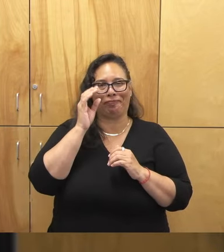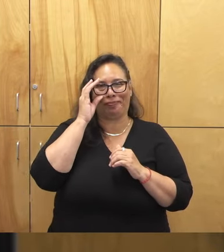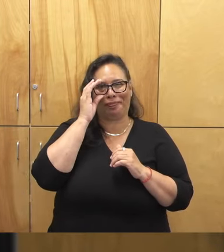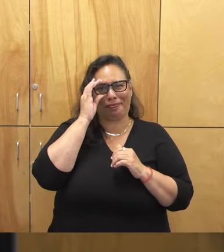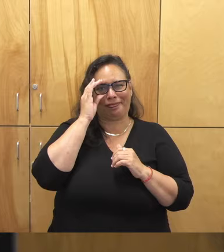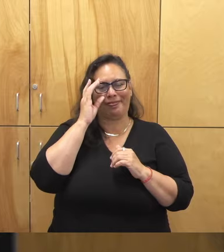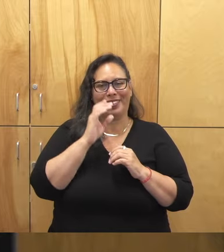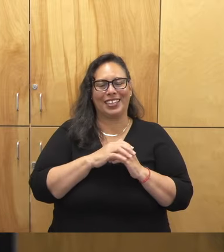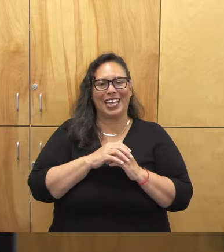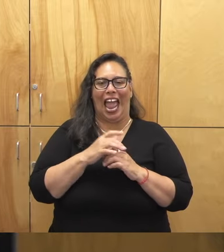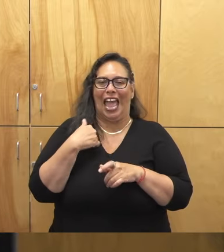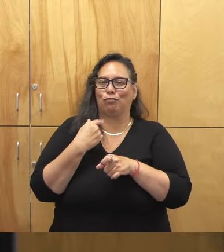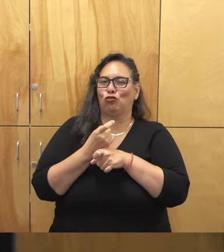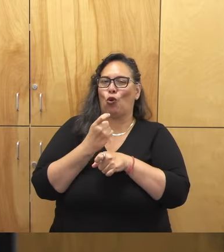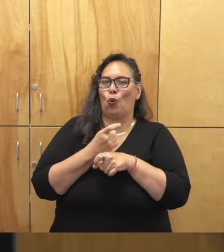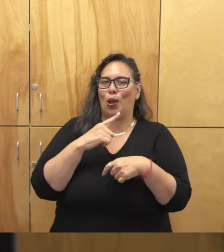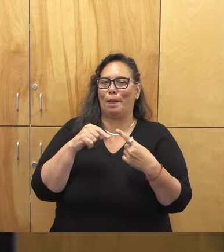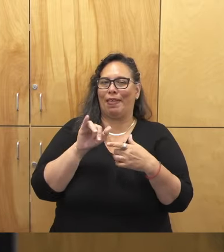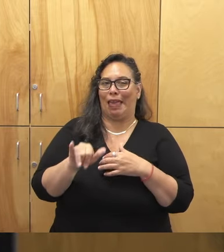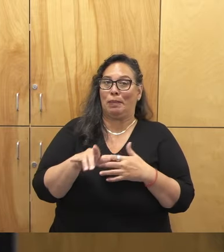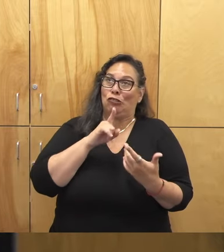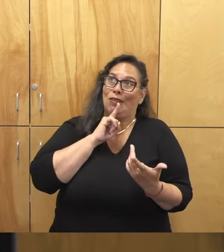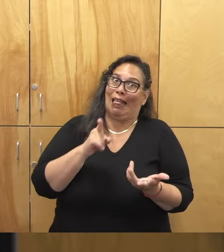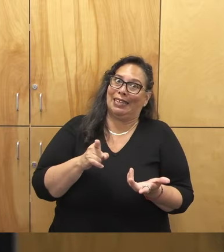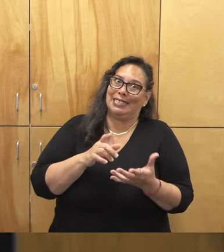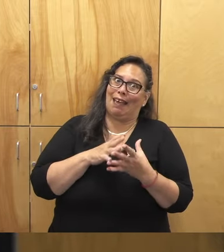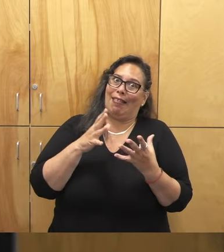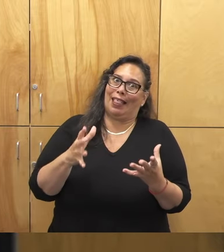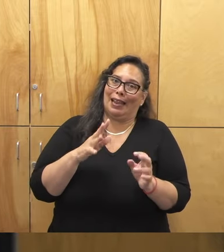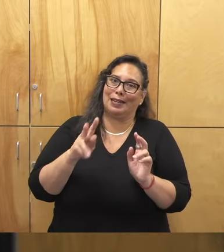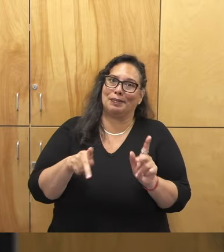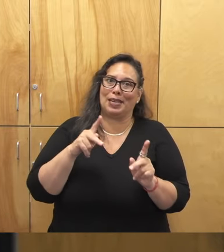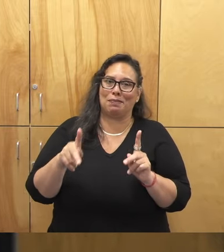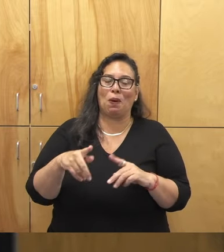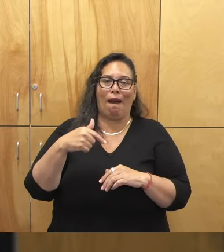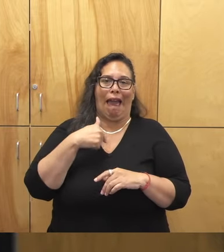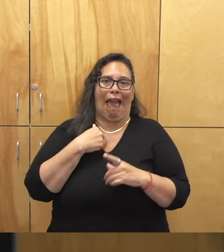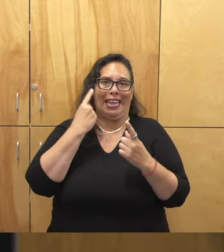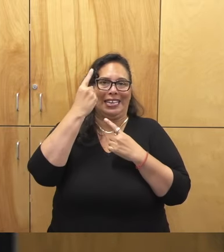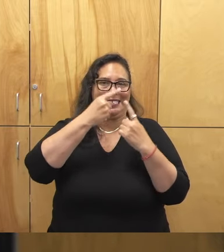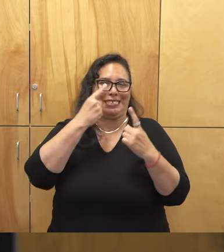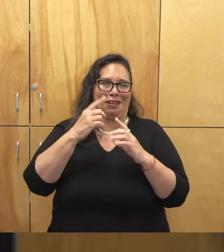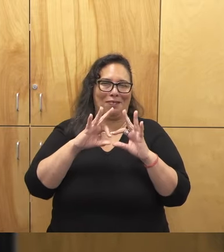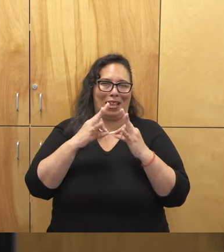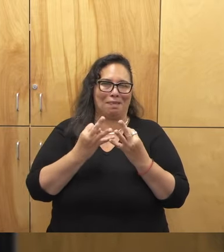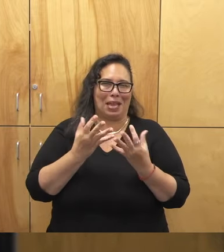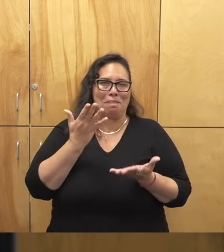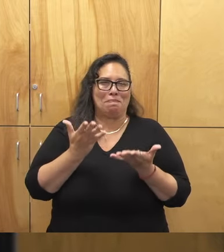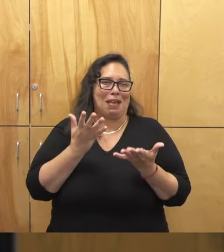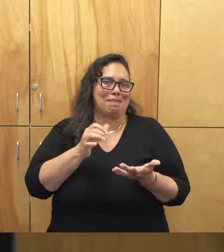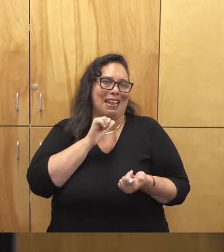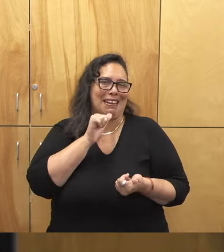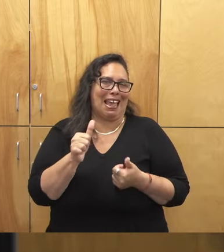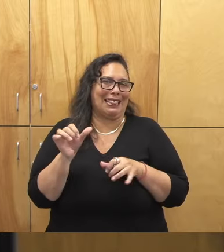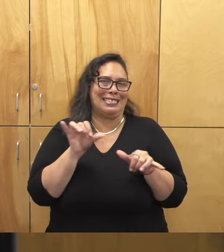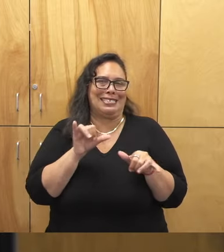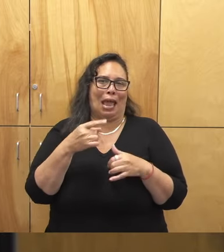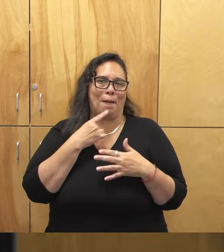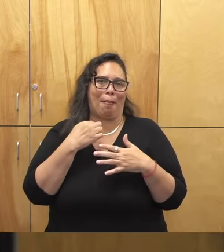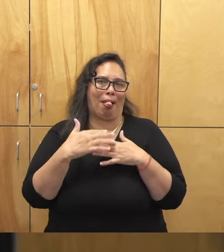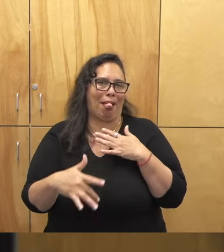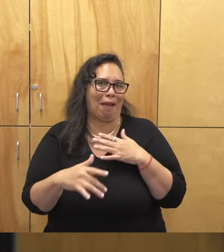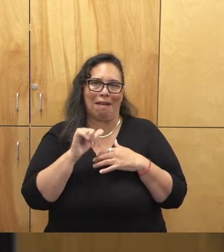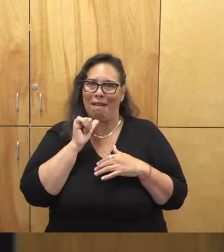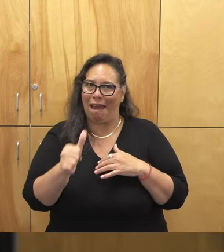I joke about that, but in reality, there are a lot of people that I consider family. Though there might not be the same blood lineage,